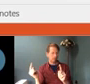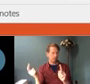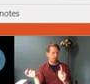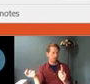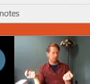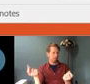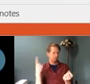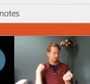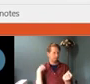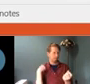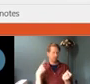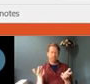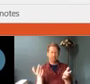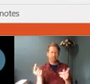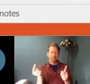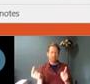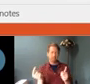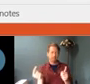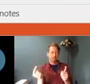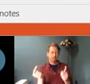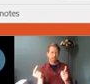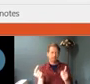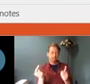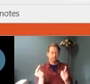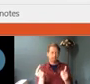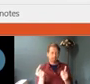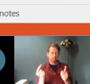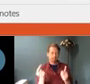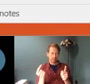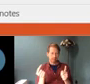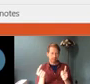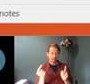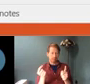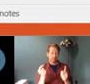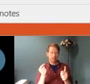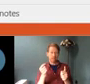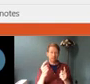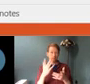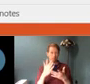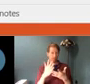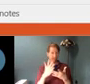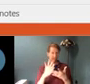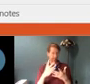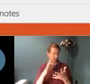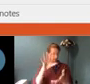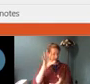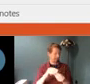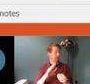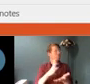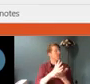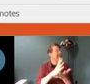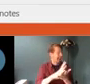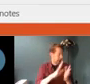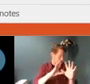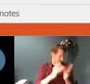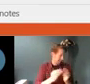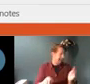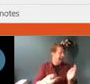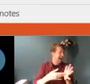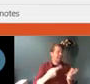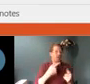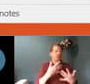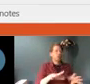repeat. So we have an extra layer of information here. And this information is not just